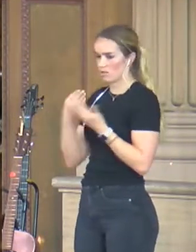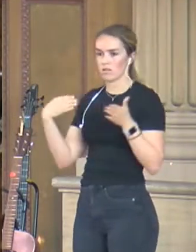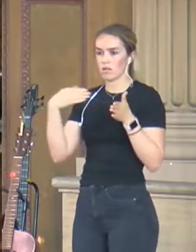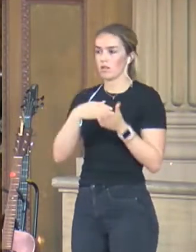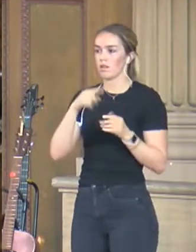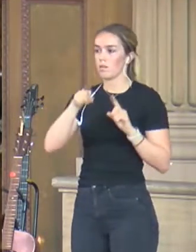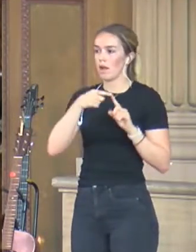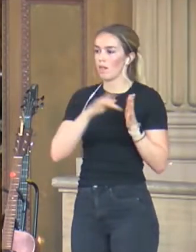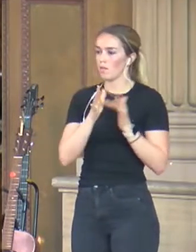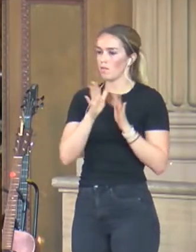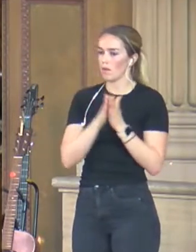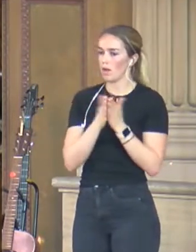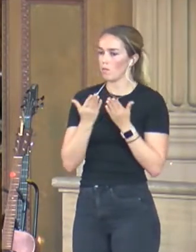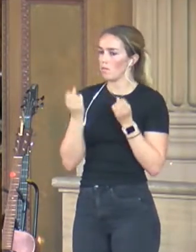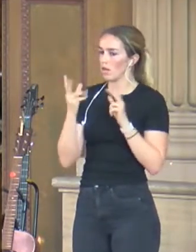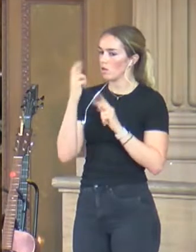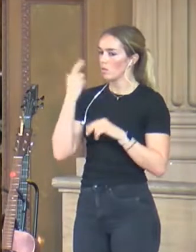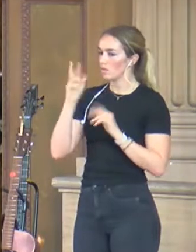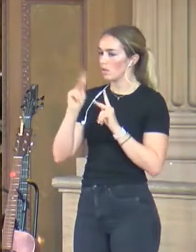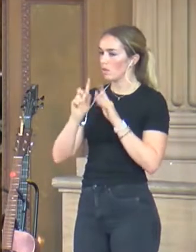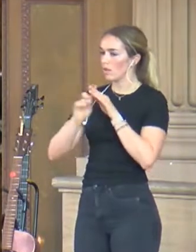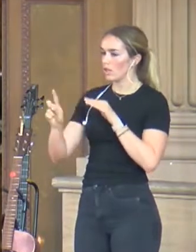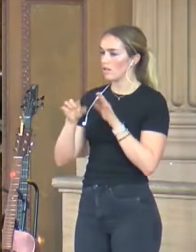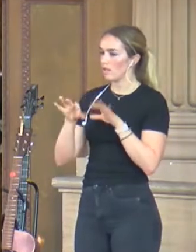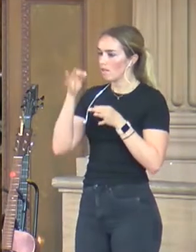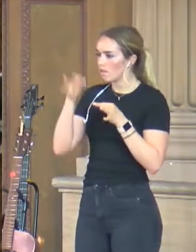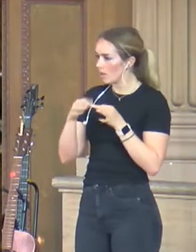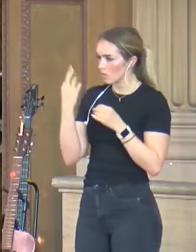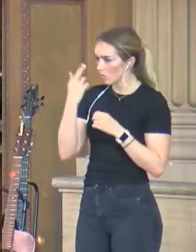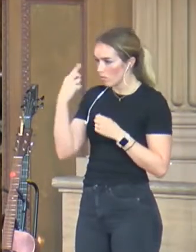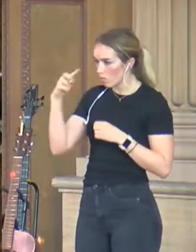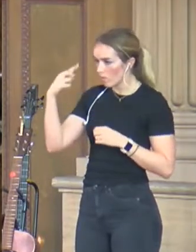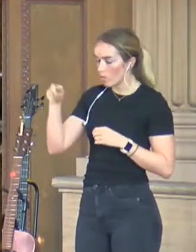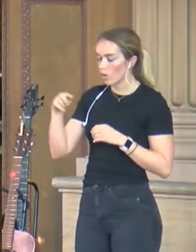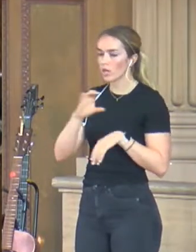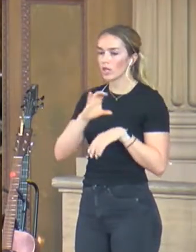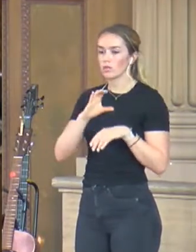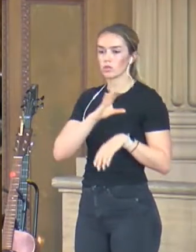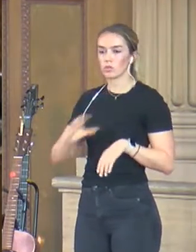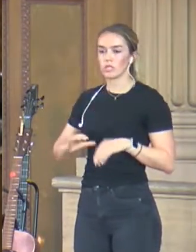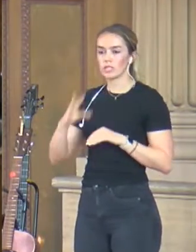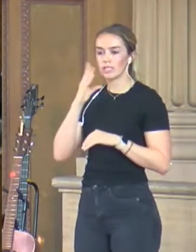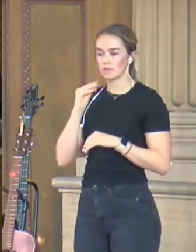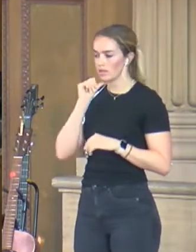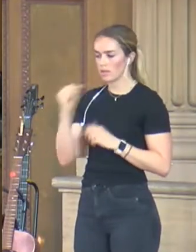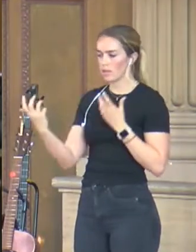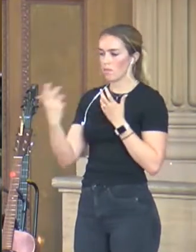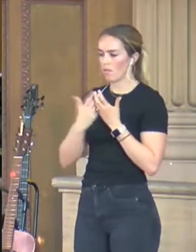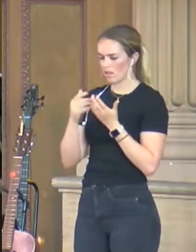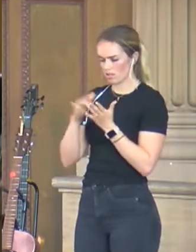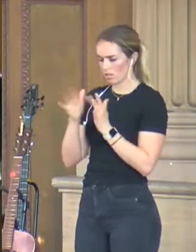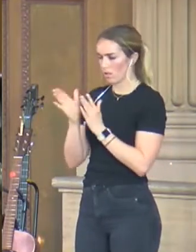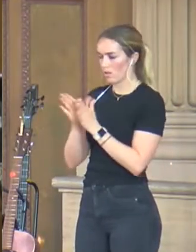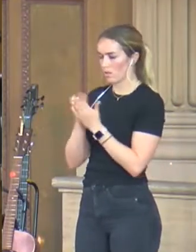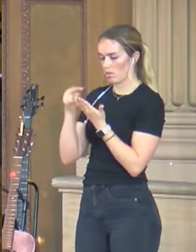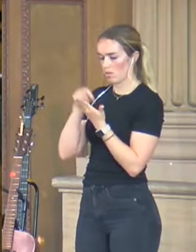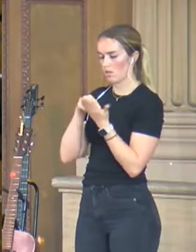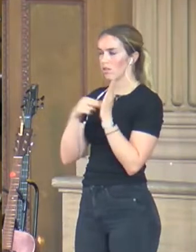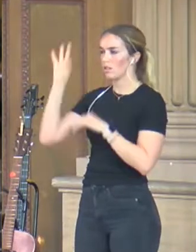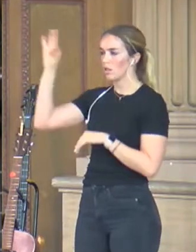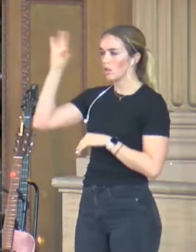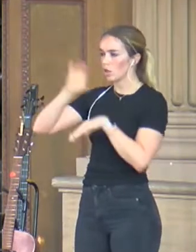people leave the faith is that the Christian experience that they had didn't seem to match the impression that was given to them up